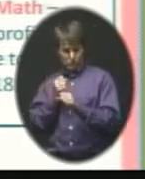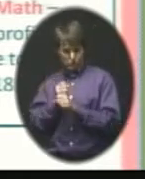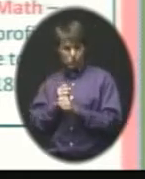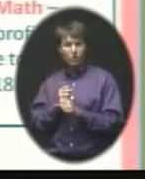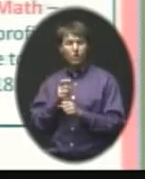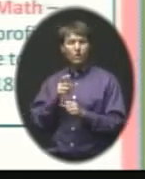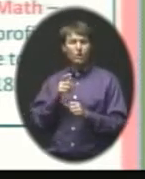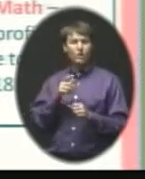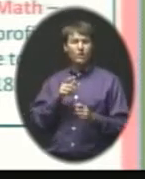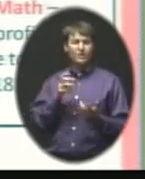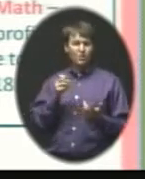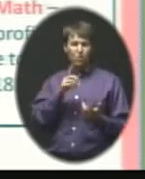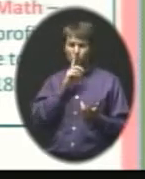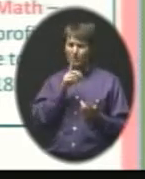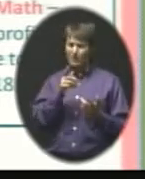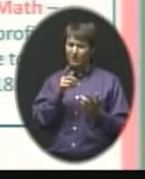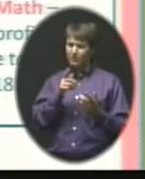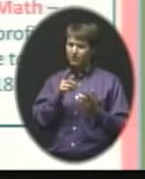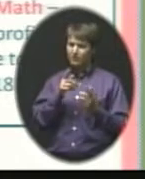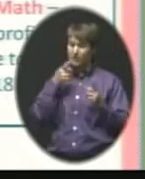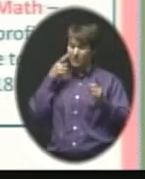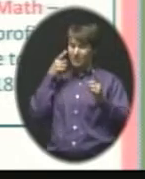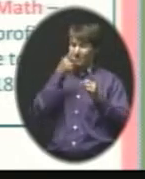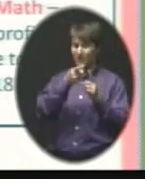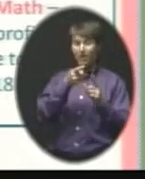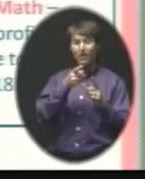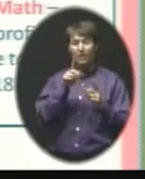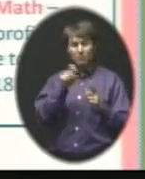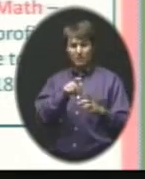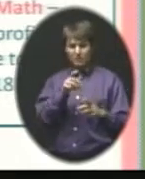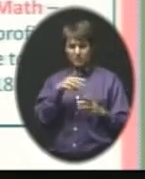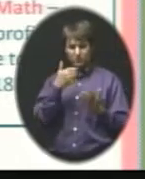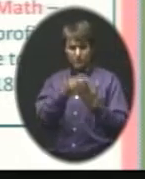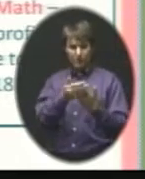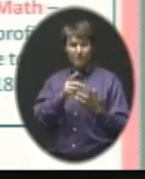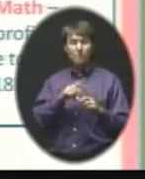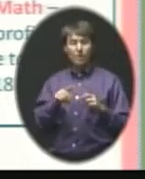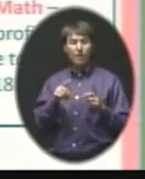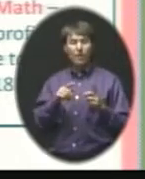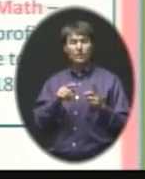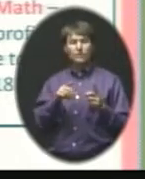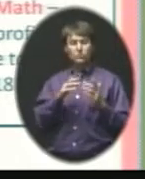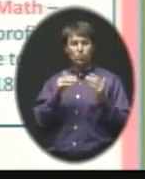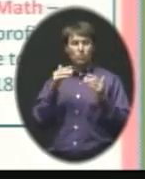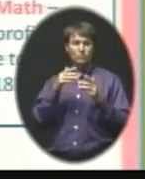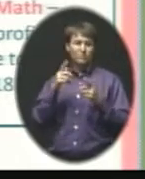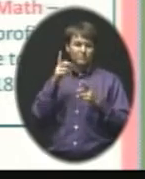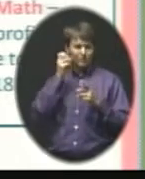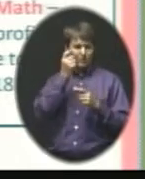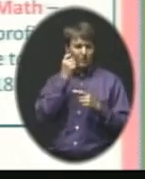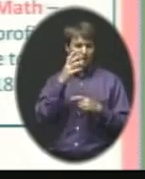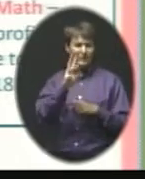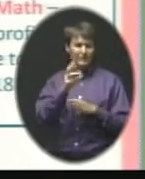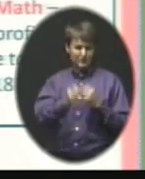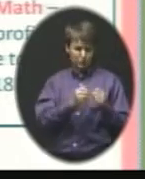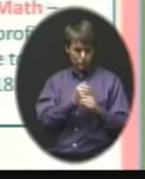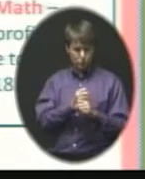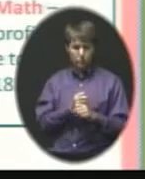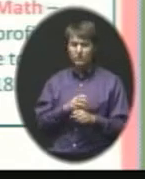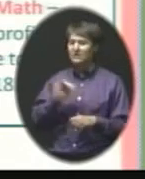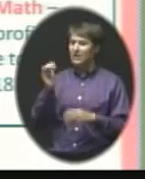It's a little bit longer target that we have to reach. It's over a 6-year time period. Same for math, you can